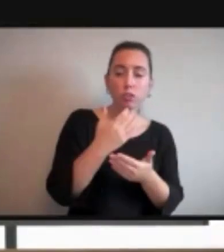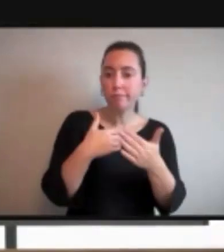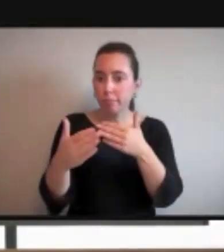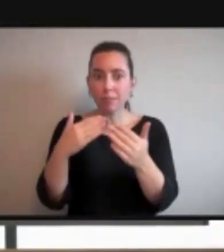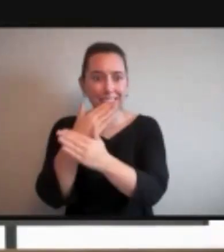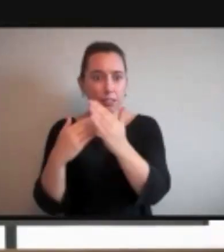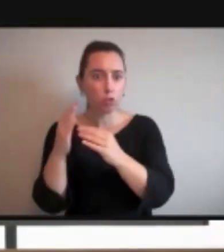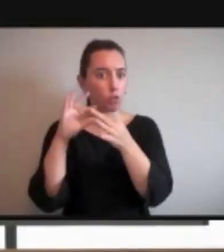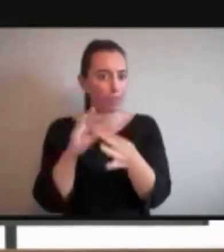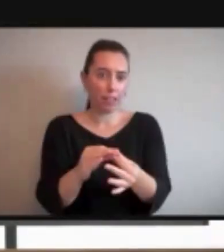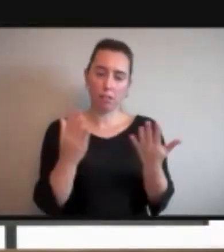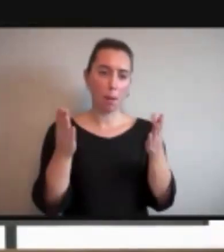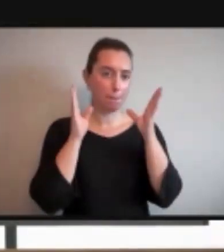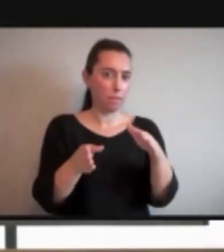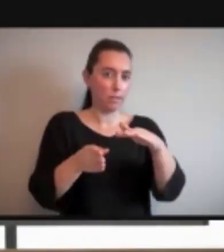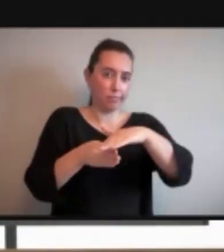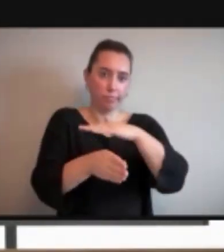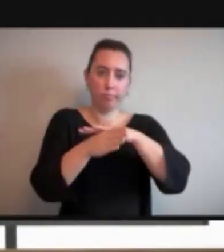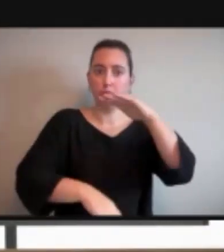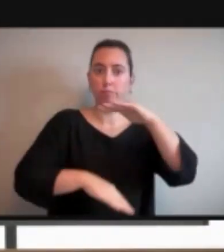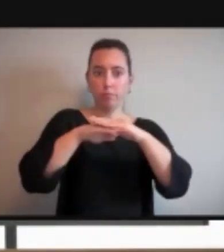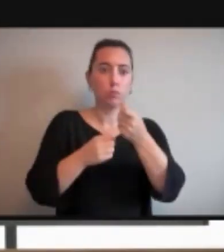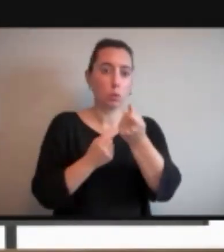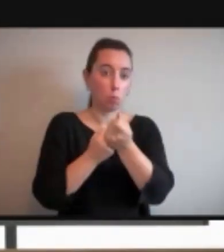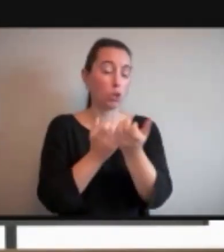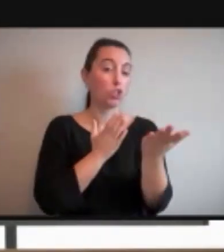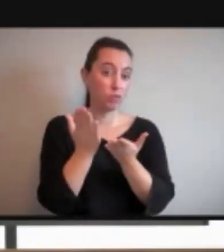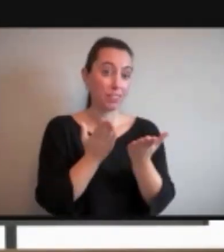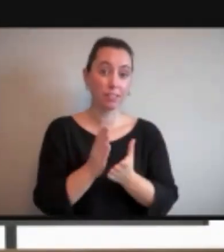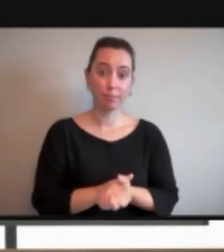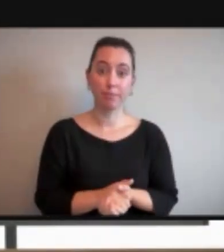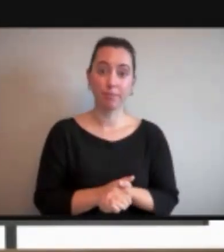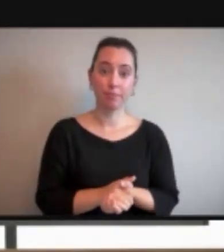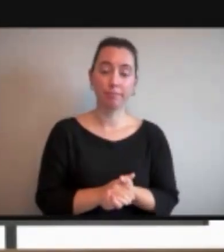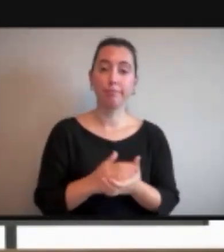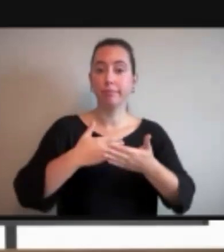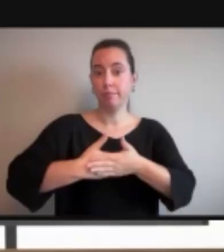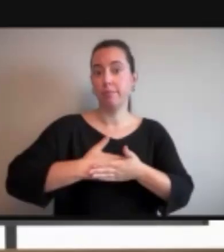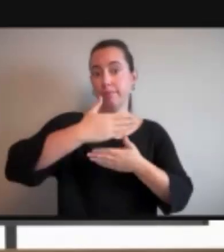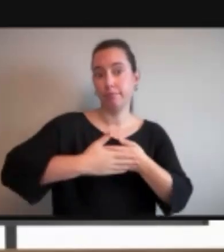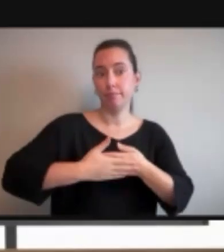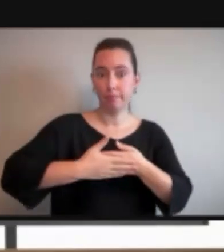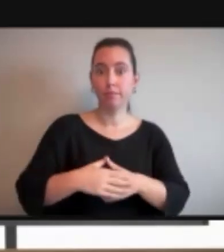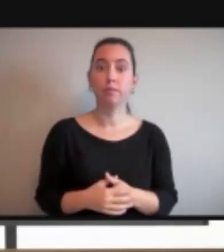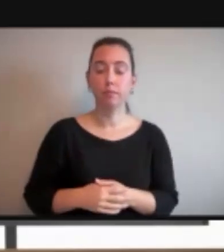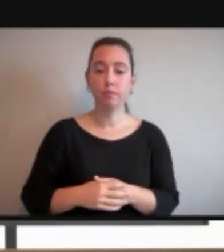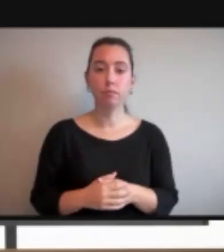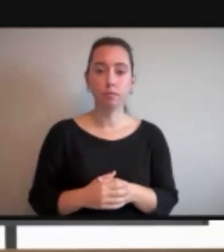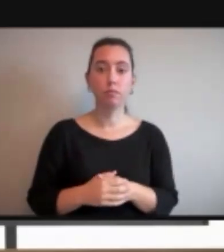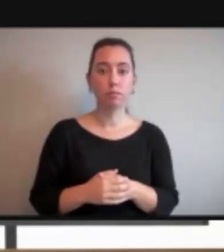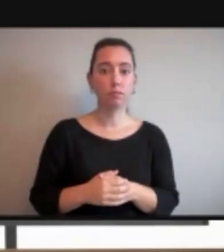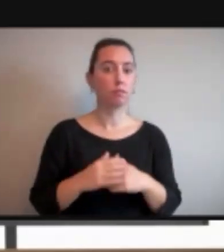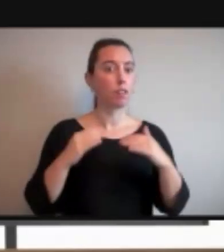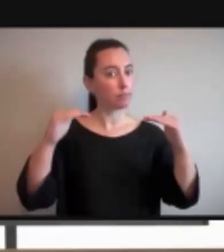for everybody. Next slide, please. So we proposed an enhancement in the requirement to say